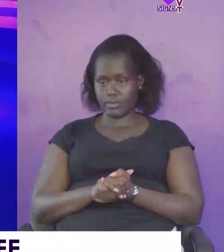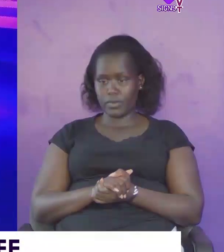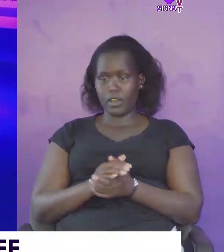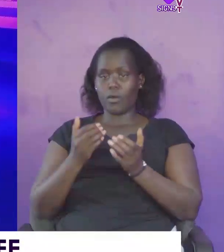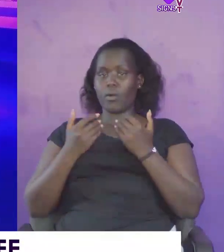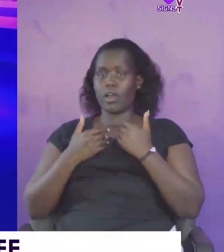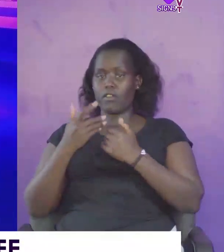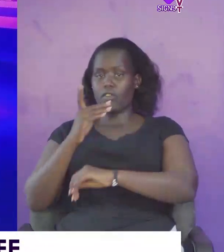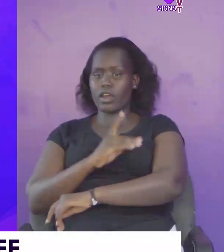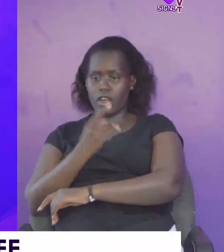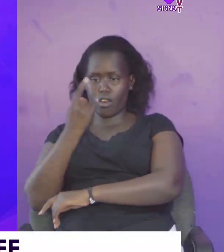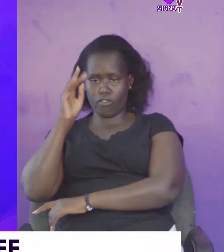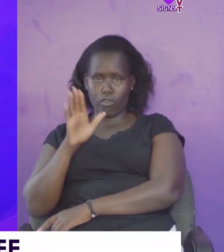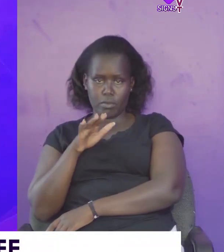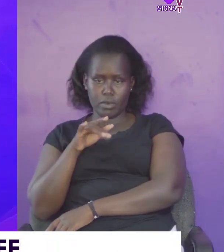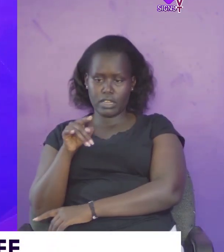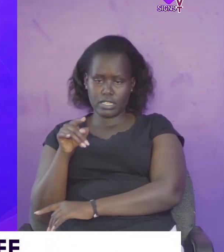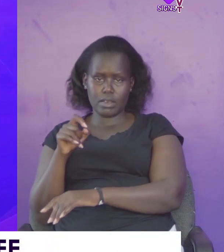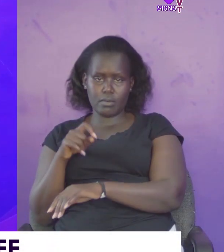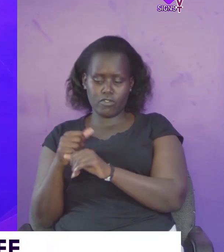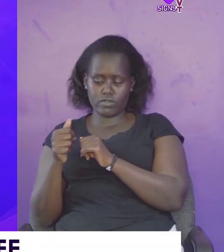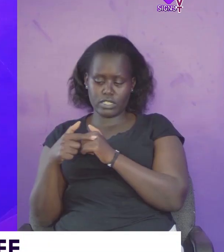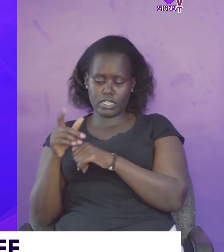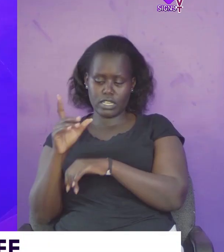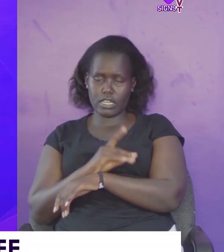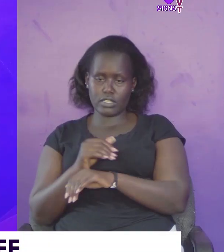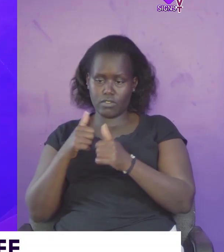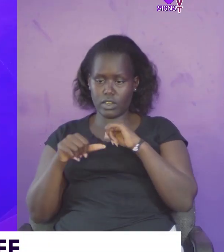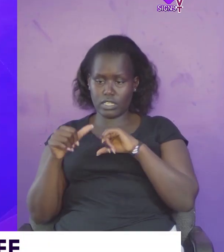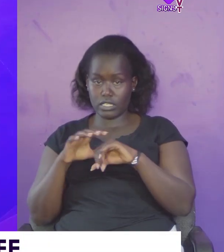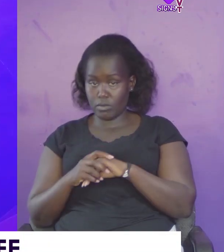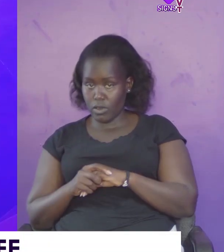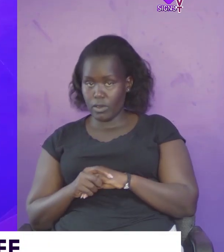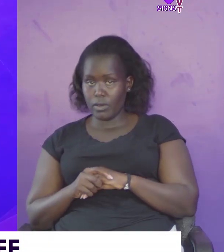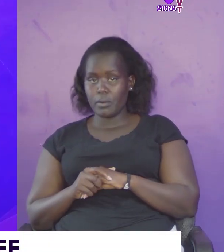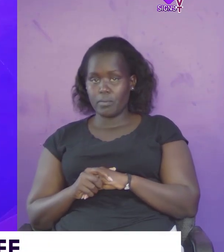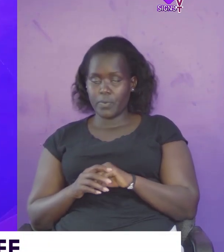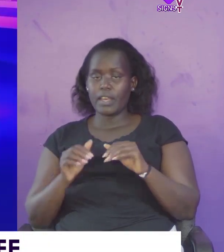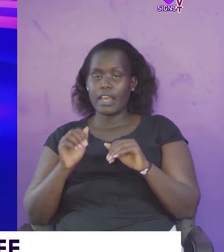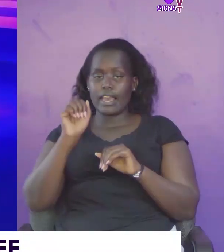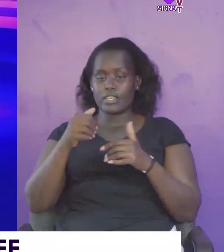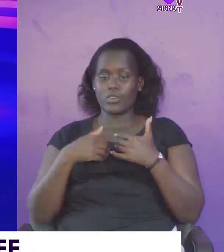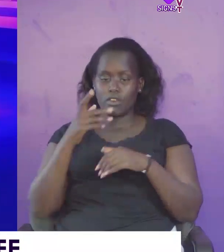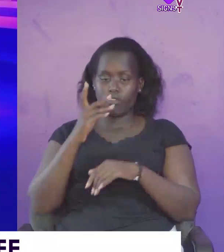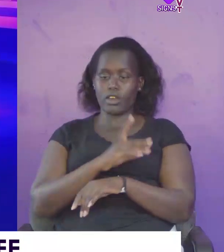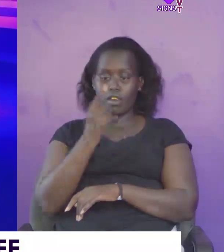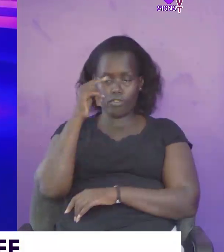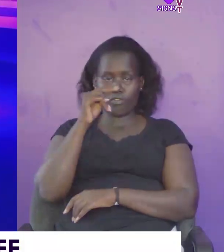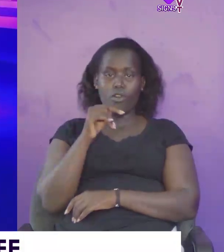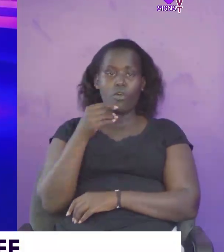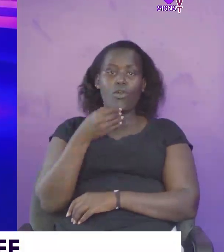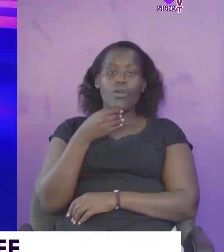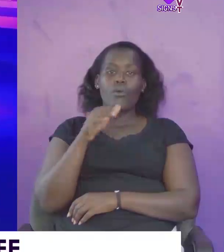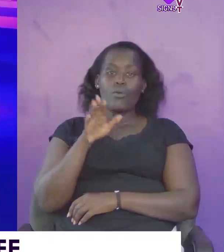for women during these 16 days of activism? Yeah, There's a day for women? Yeah, there's a day for women, and there's a day For for the human child. rights.